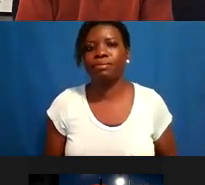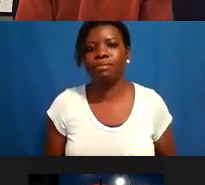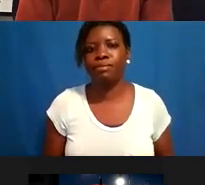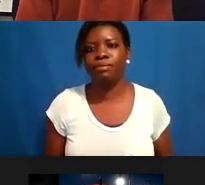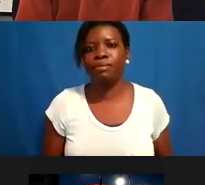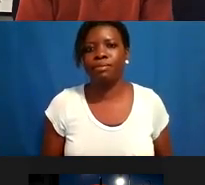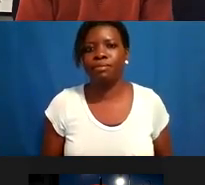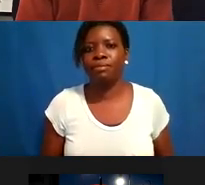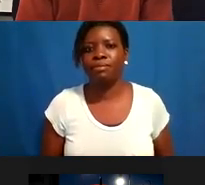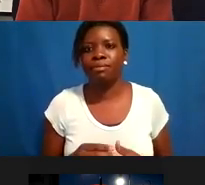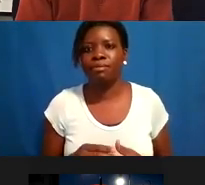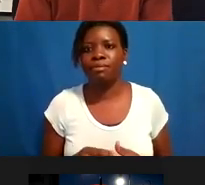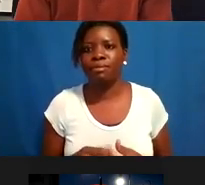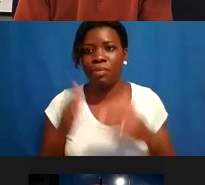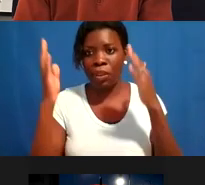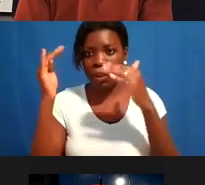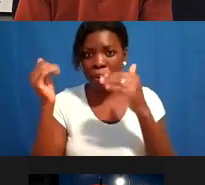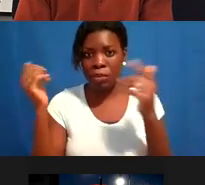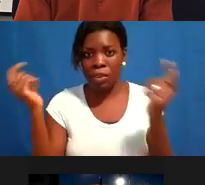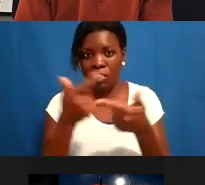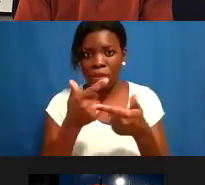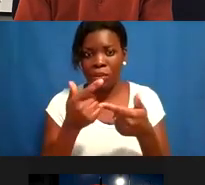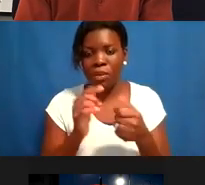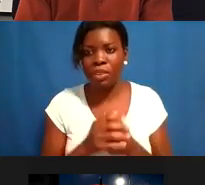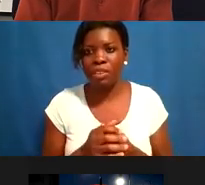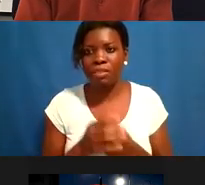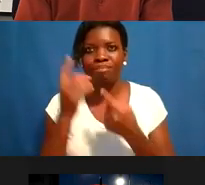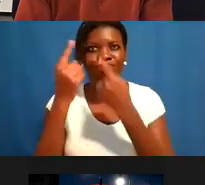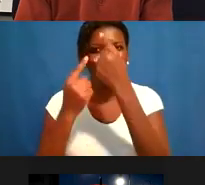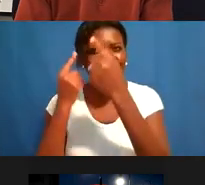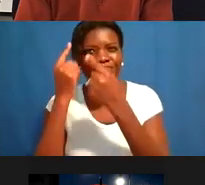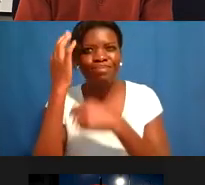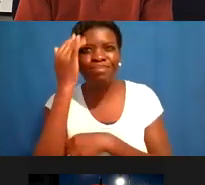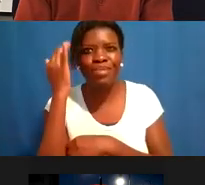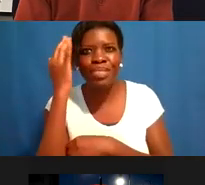All right, hopefully everyone is thinking about this.